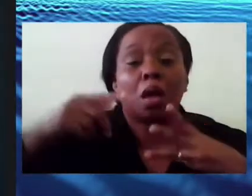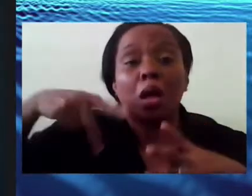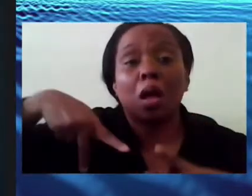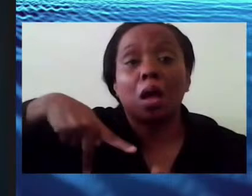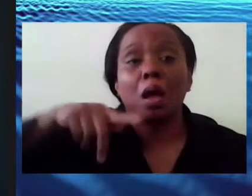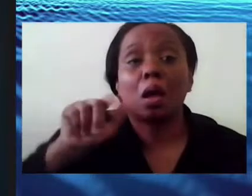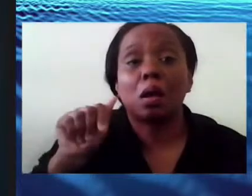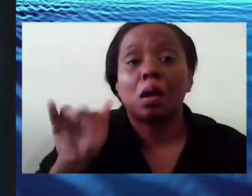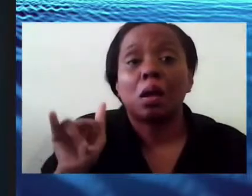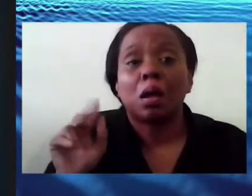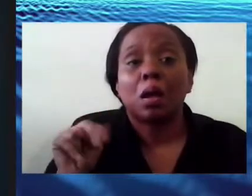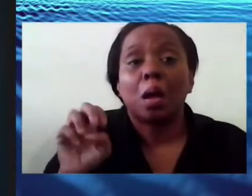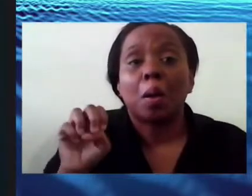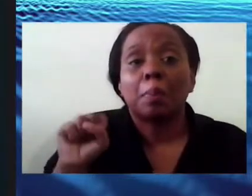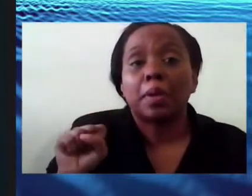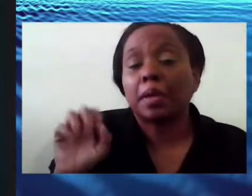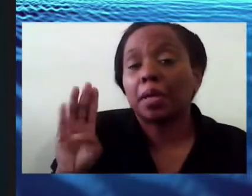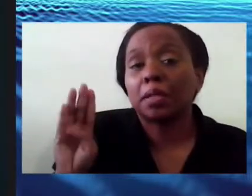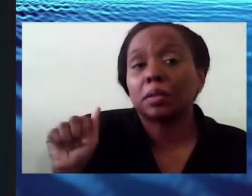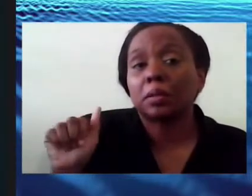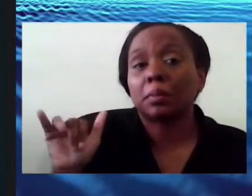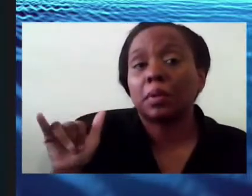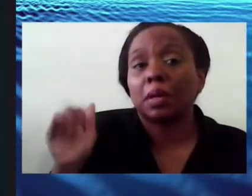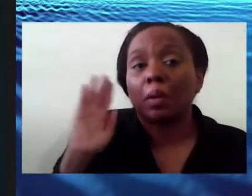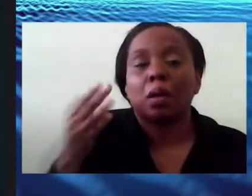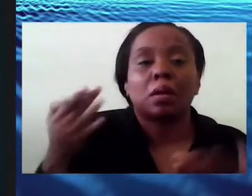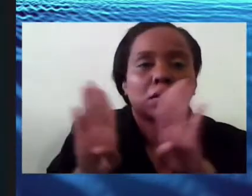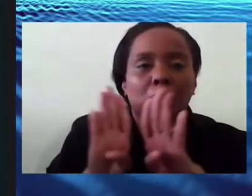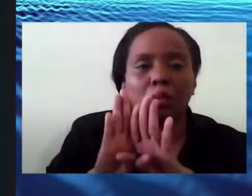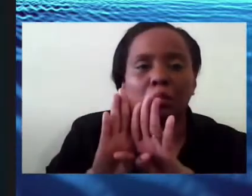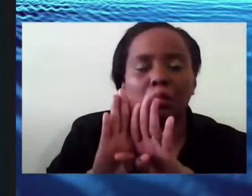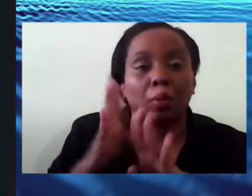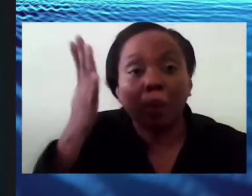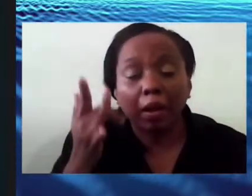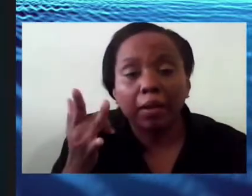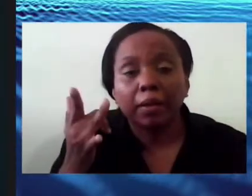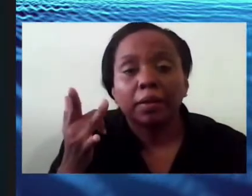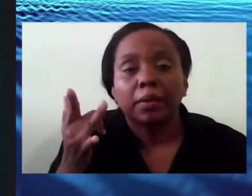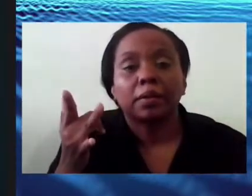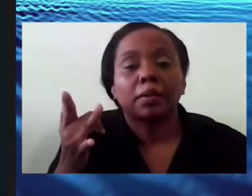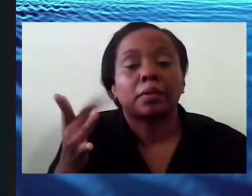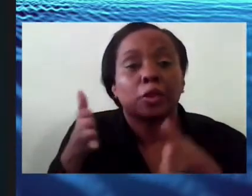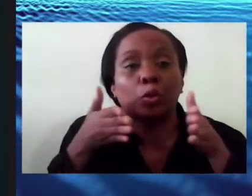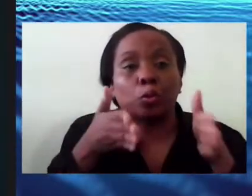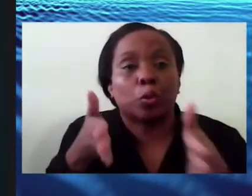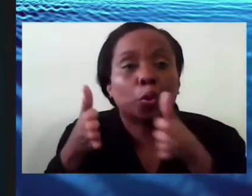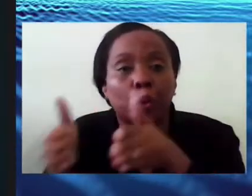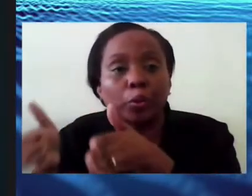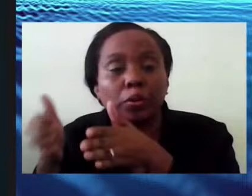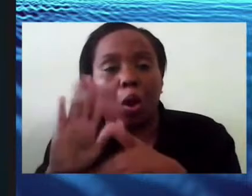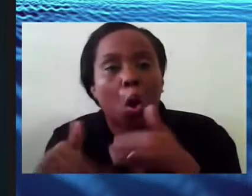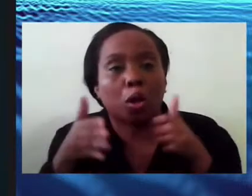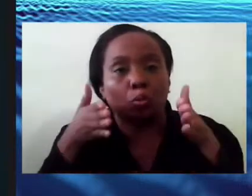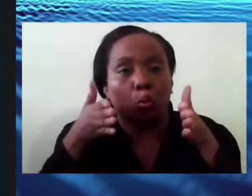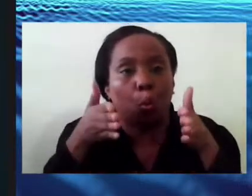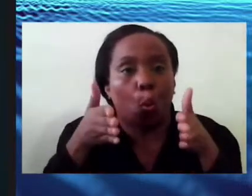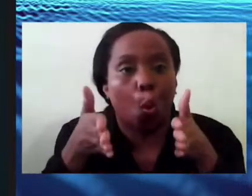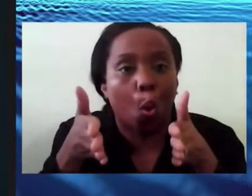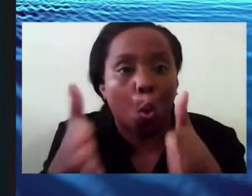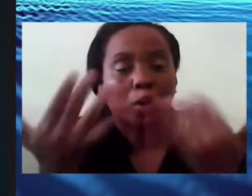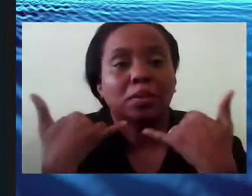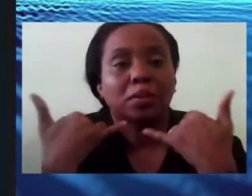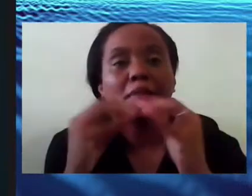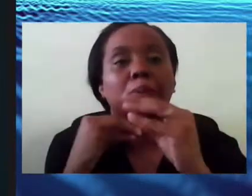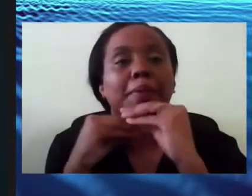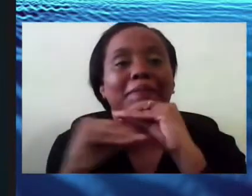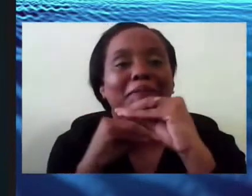by the ongoing roadworks along Highway 1. I wouldn't normally do this, but I was asked by a community group,